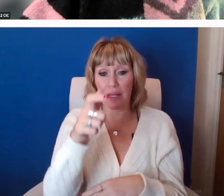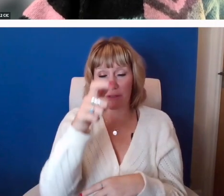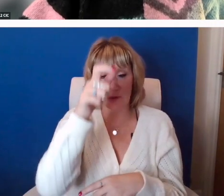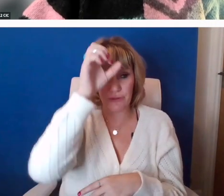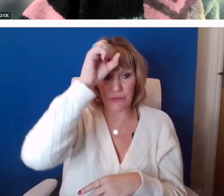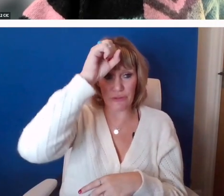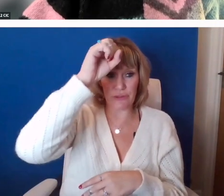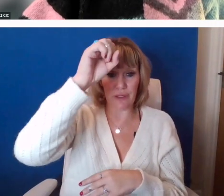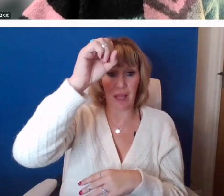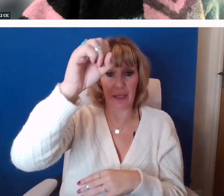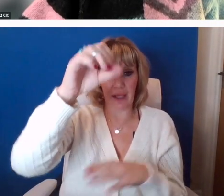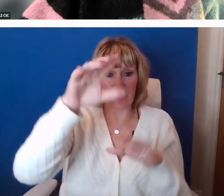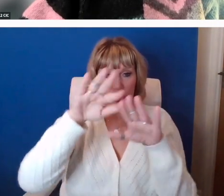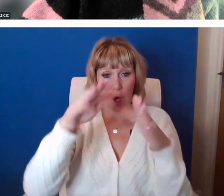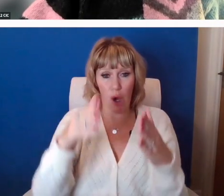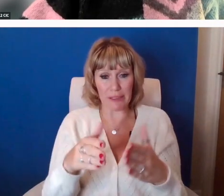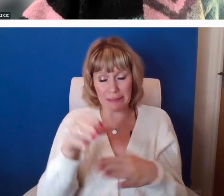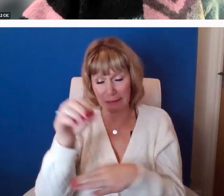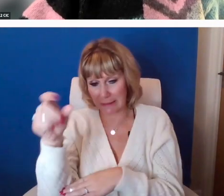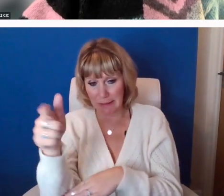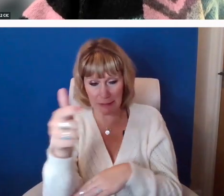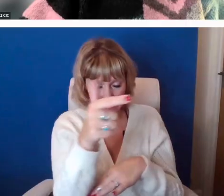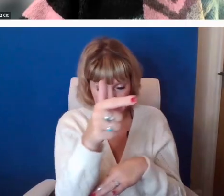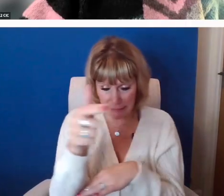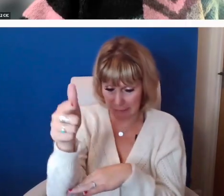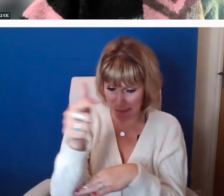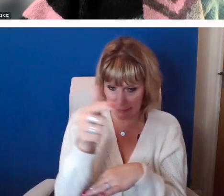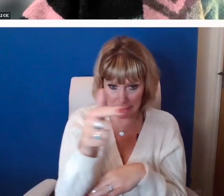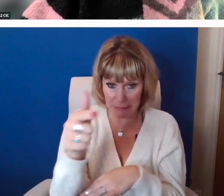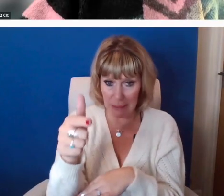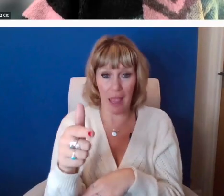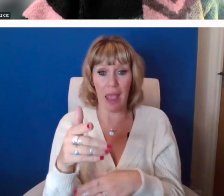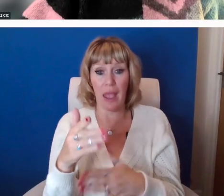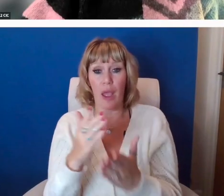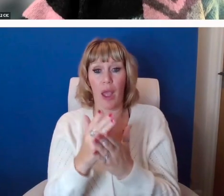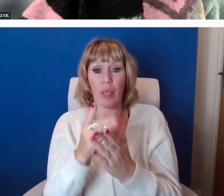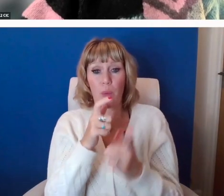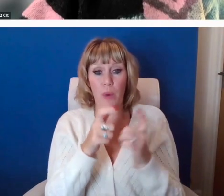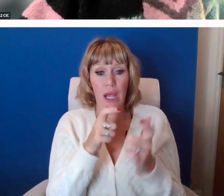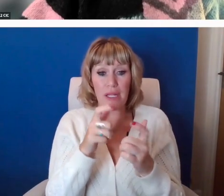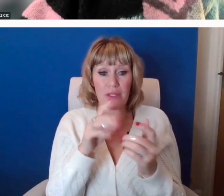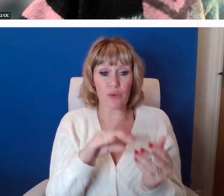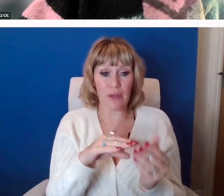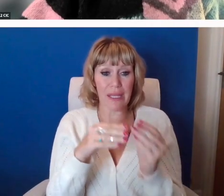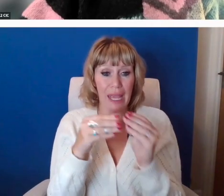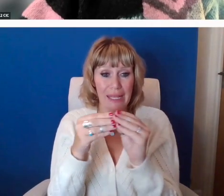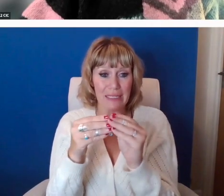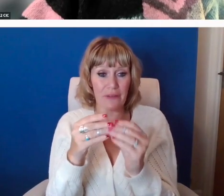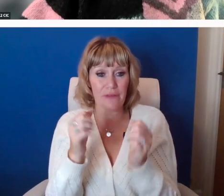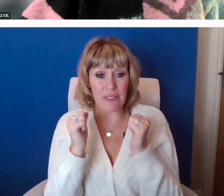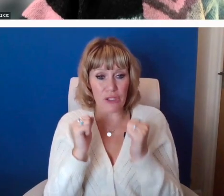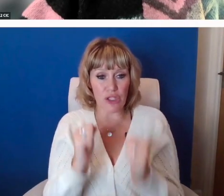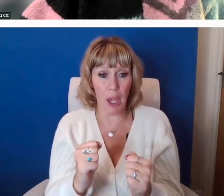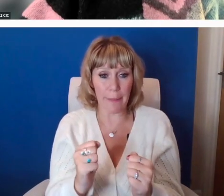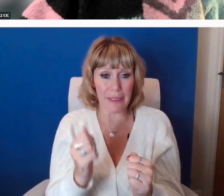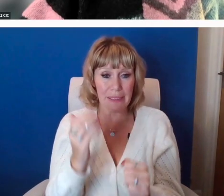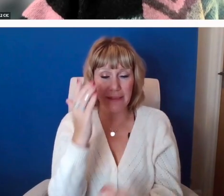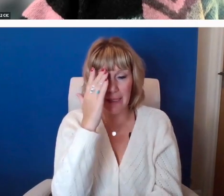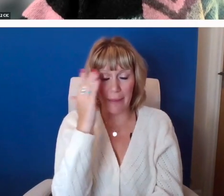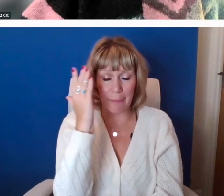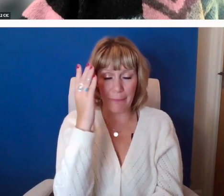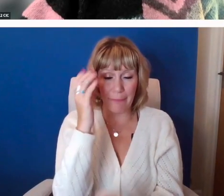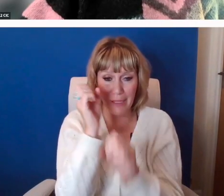plethora of collaged images and the words creative, determined, imagination, stop motion, adventurous,